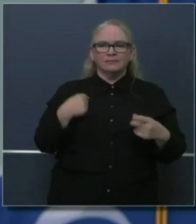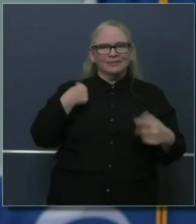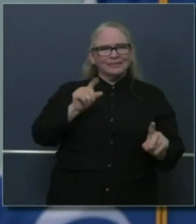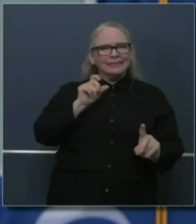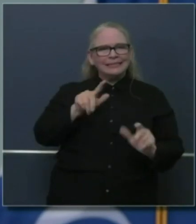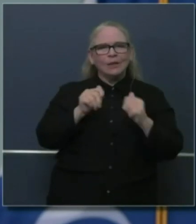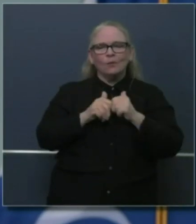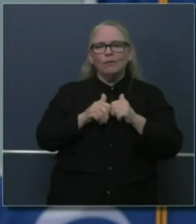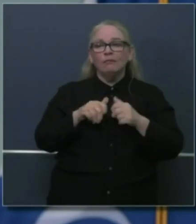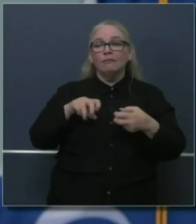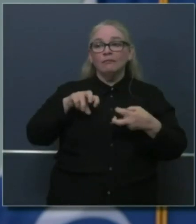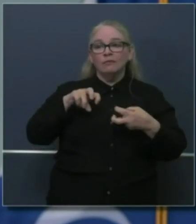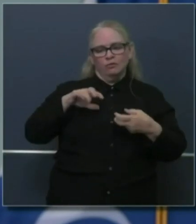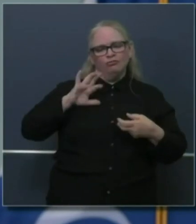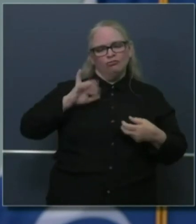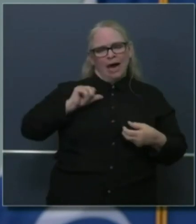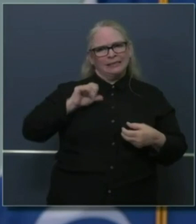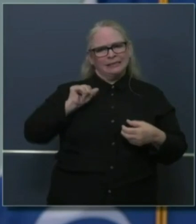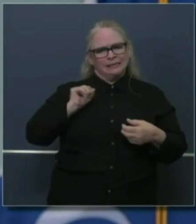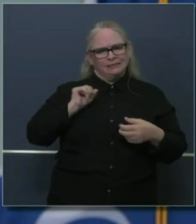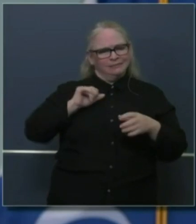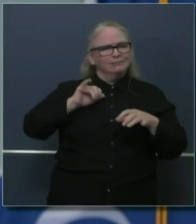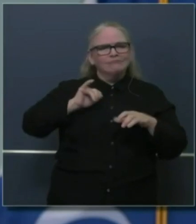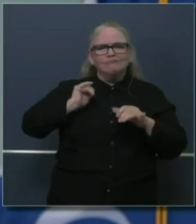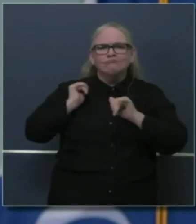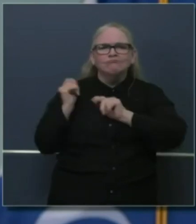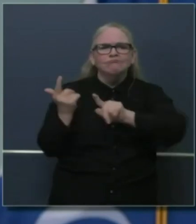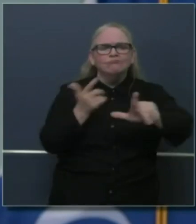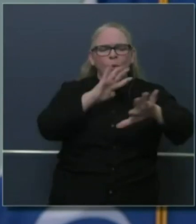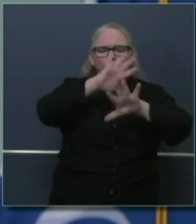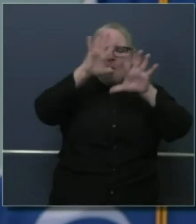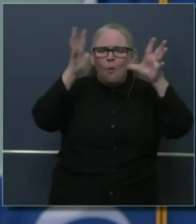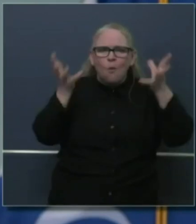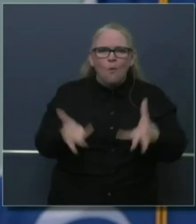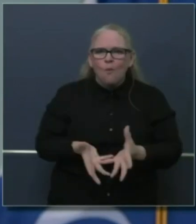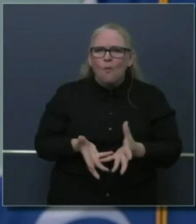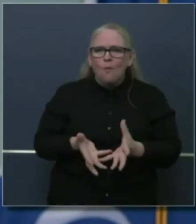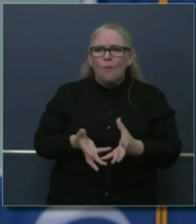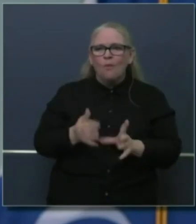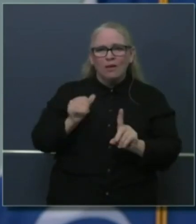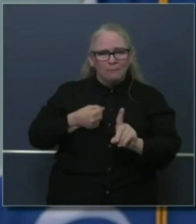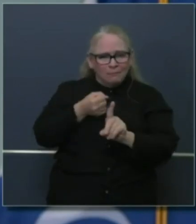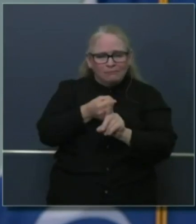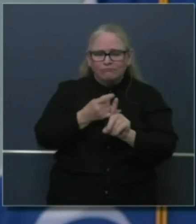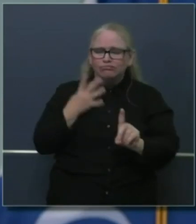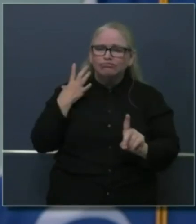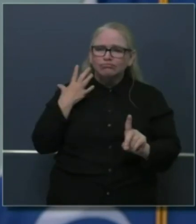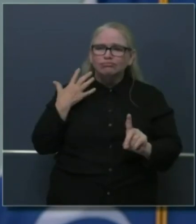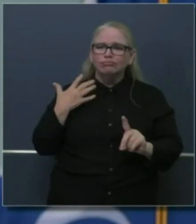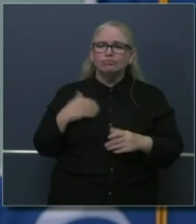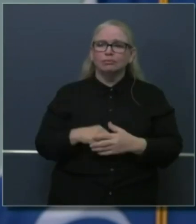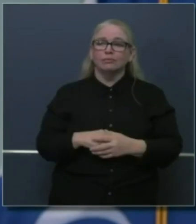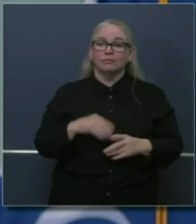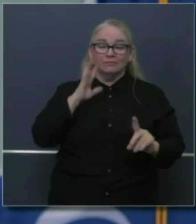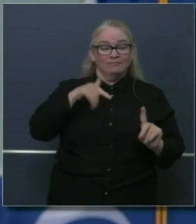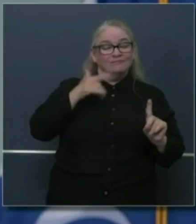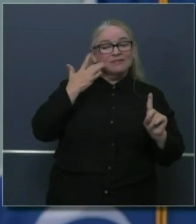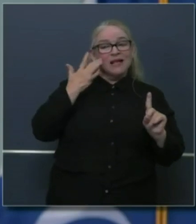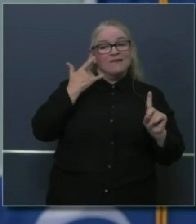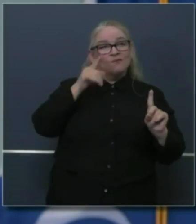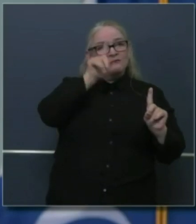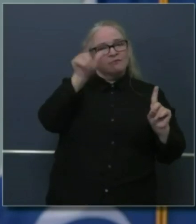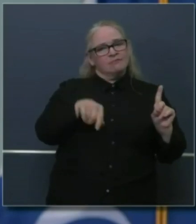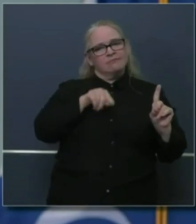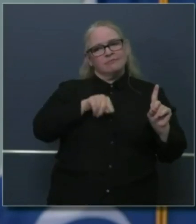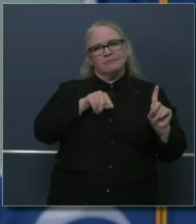is global in its scope and impact, and clearly California is not immune